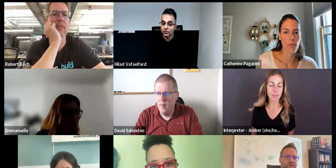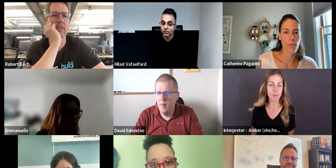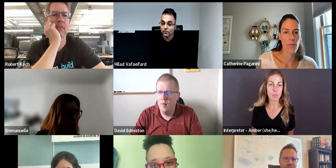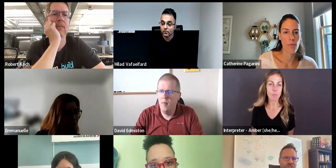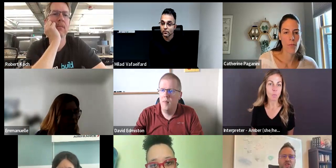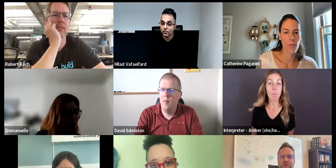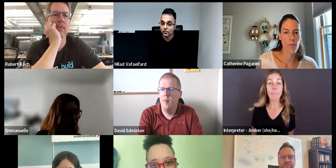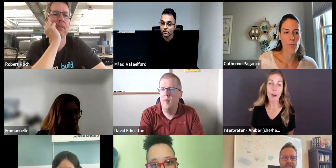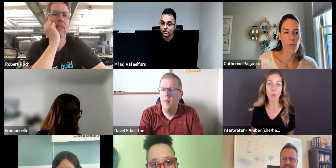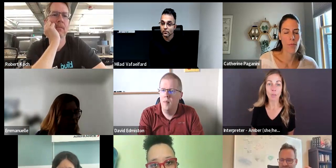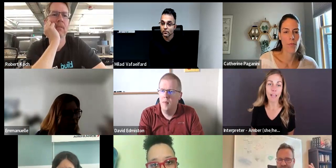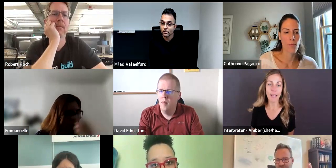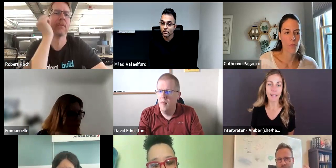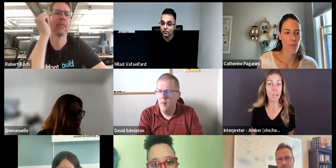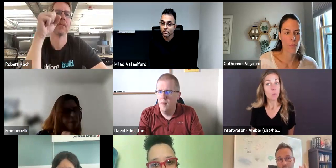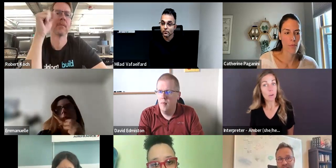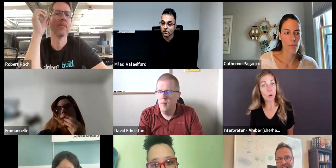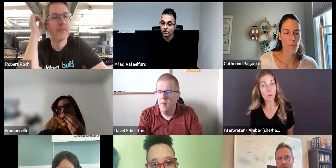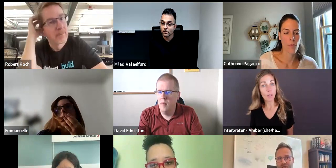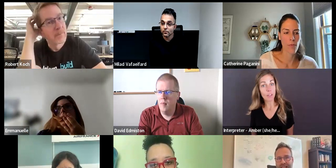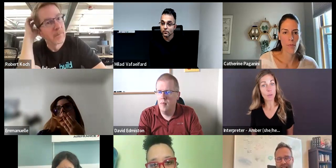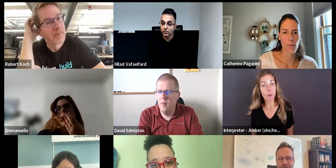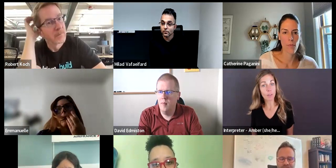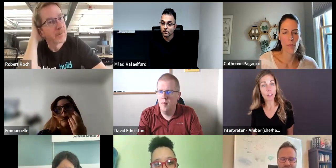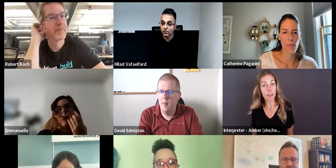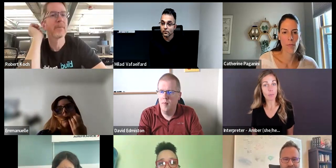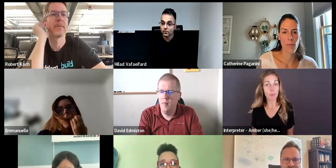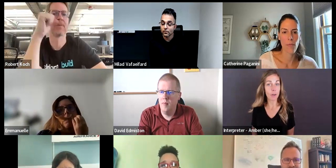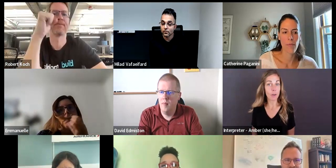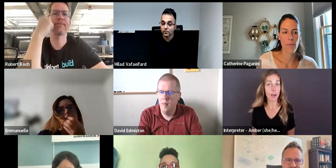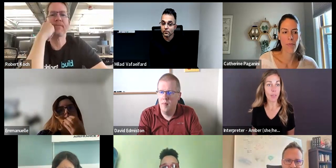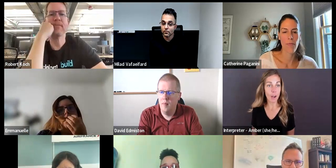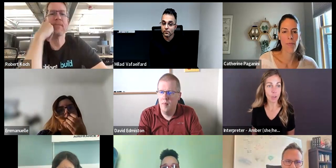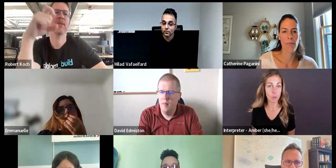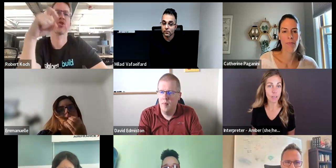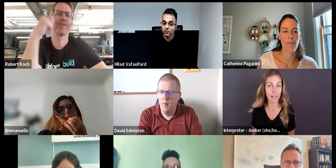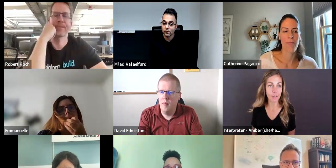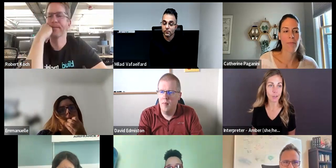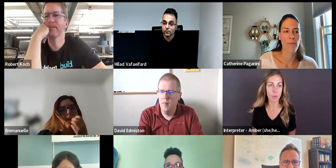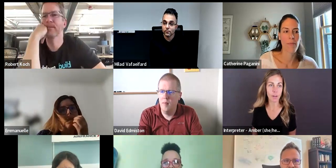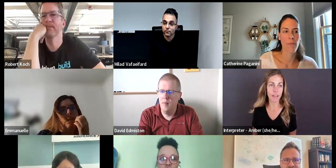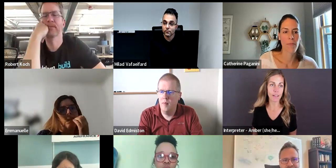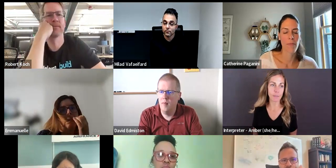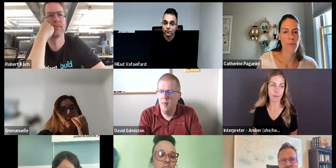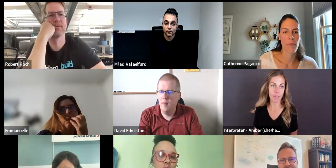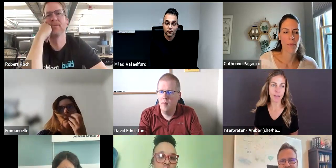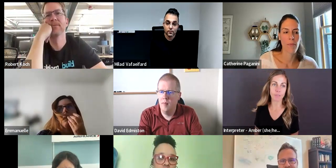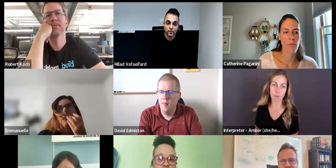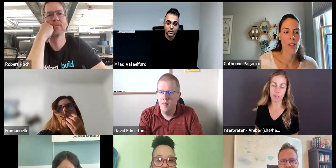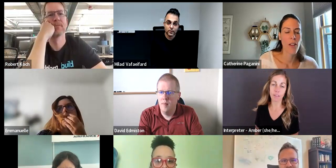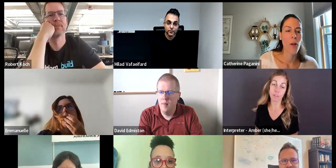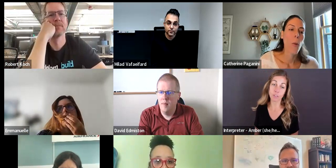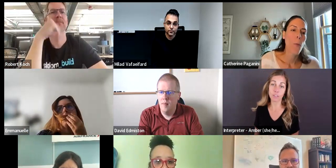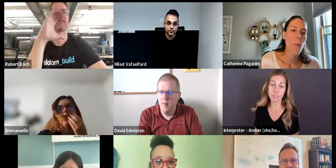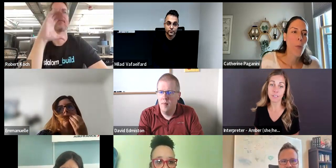it's now said, we don't know about the interpreter setup, but we don't know how that all is working out. So wanted to ask about that, and